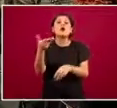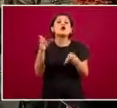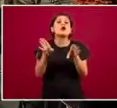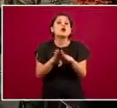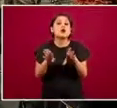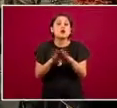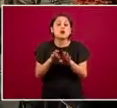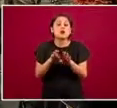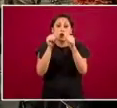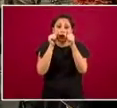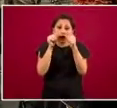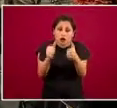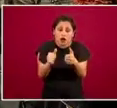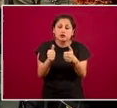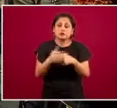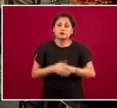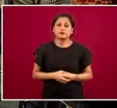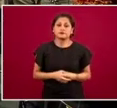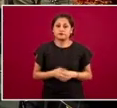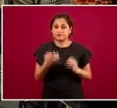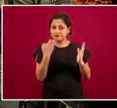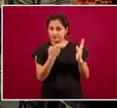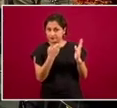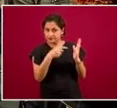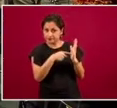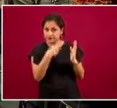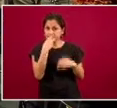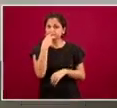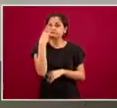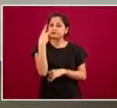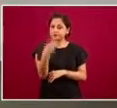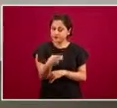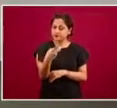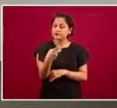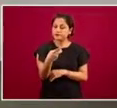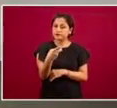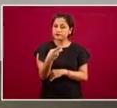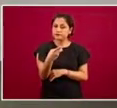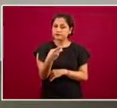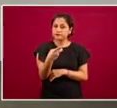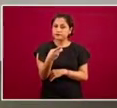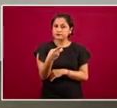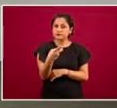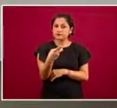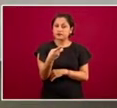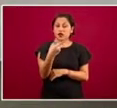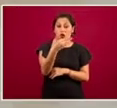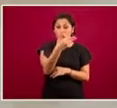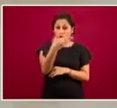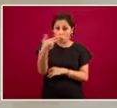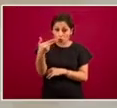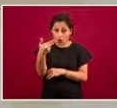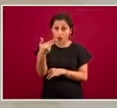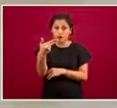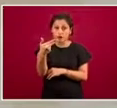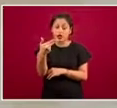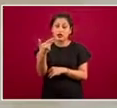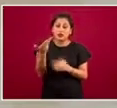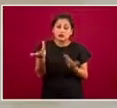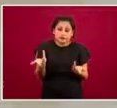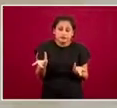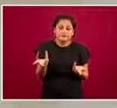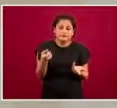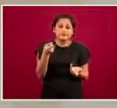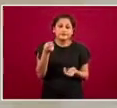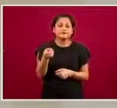borders and they are stuck at such hotels. So this protocol